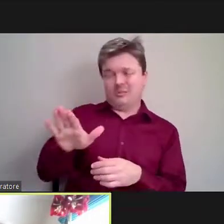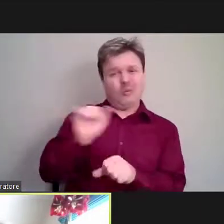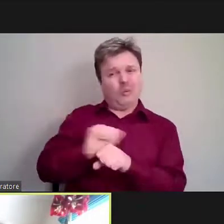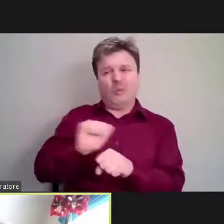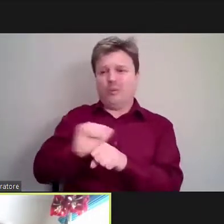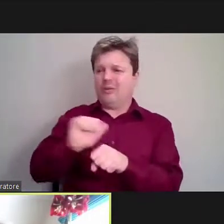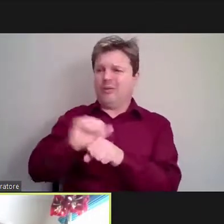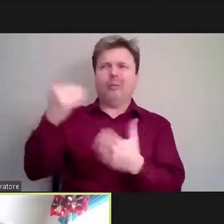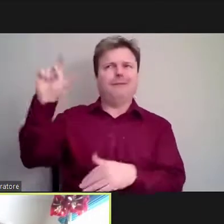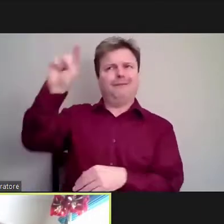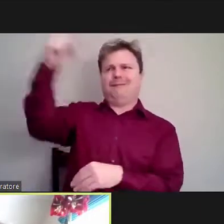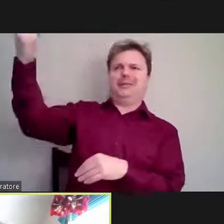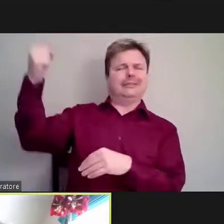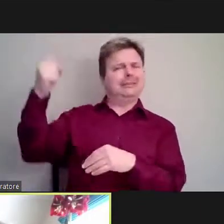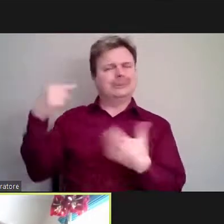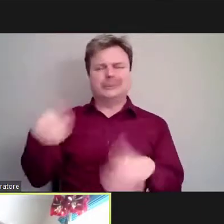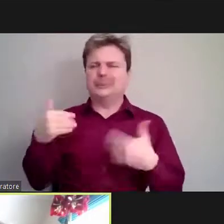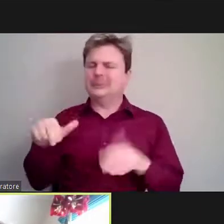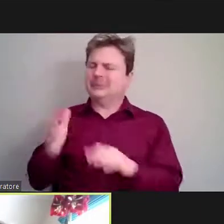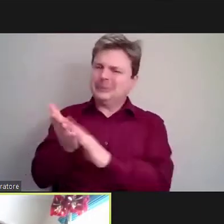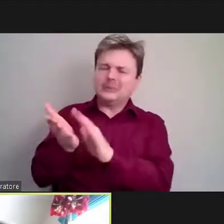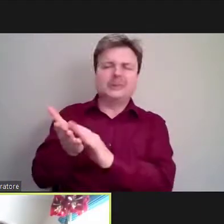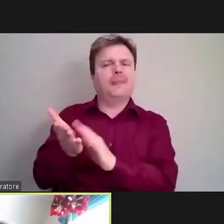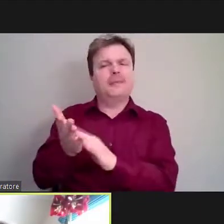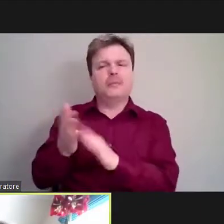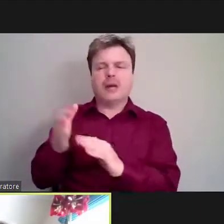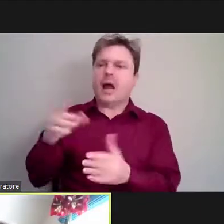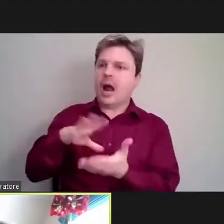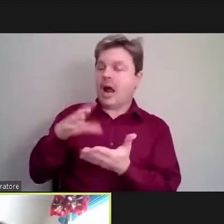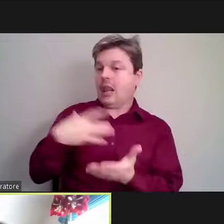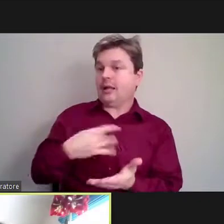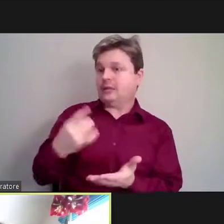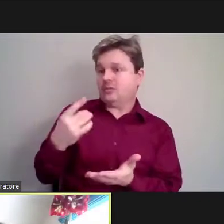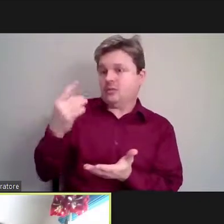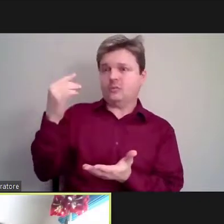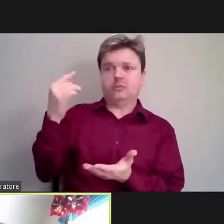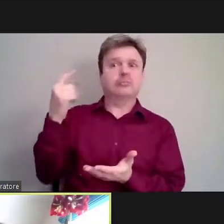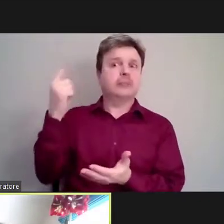little bit more about it too, in addition from what Em has offered.